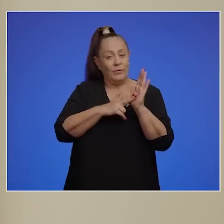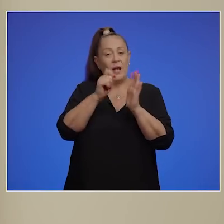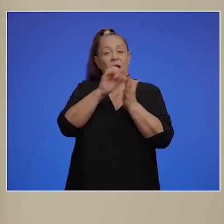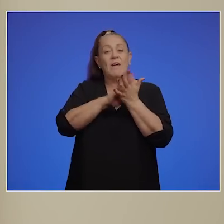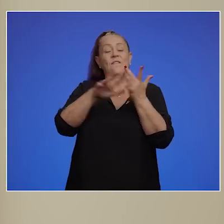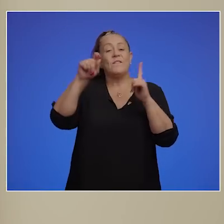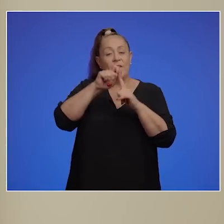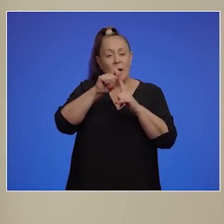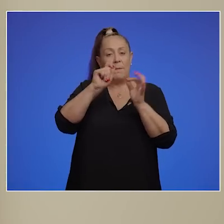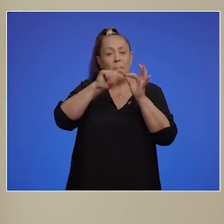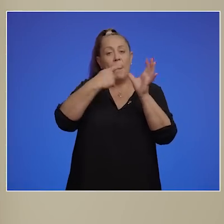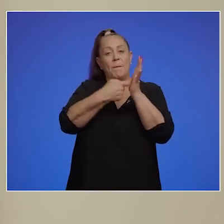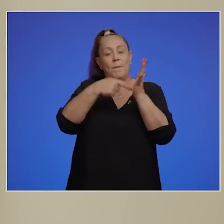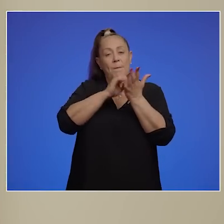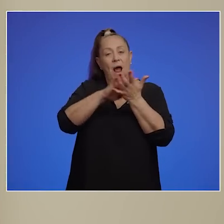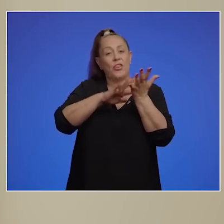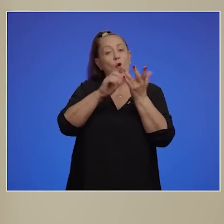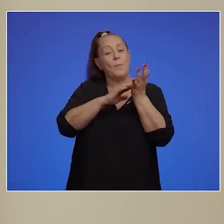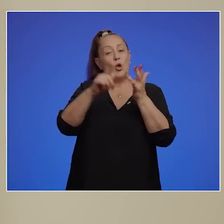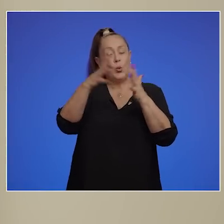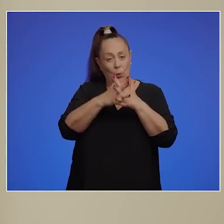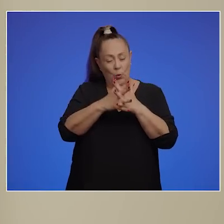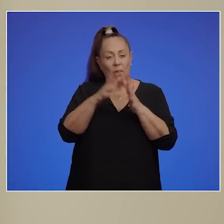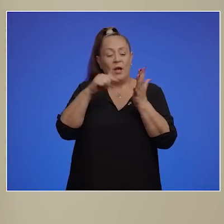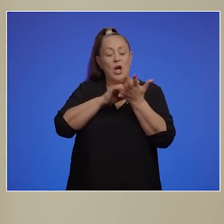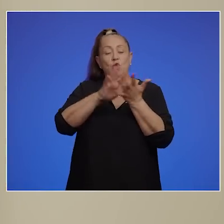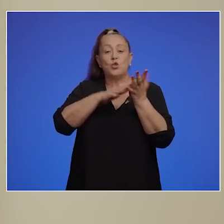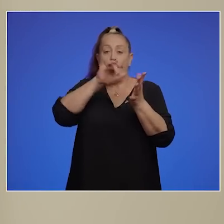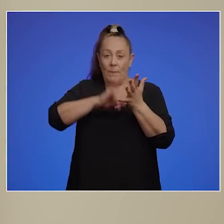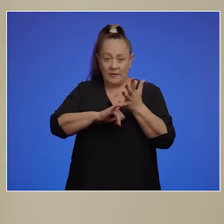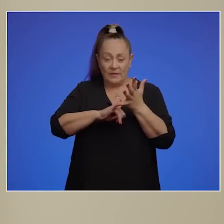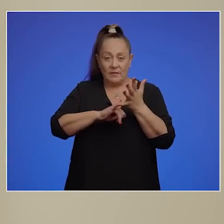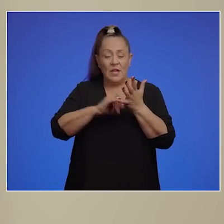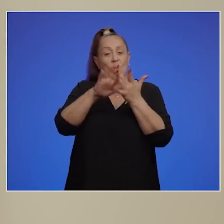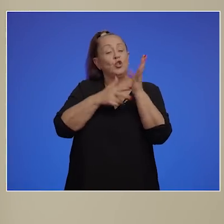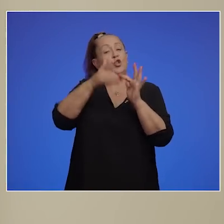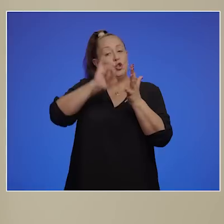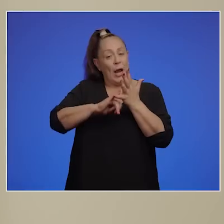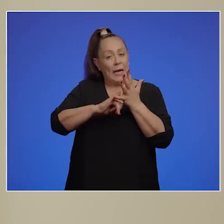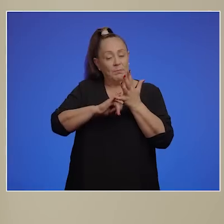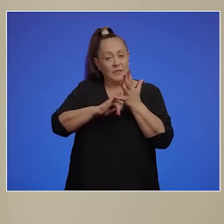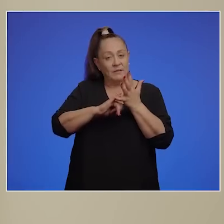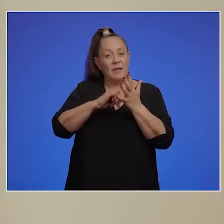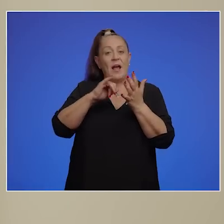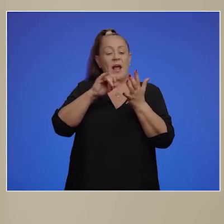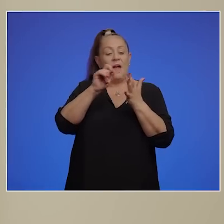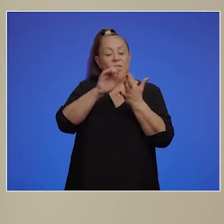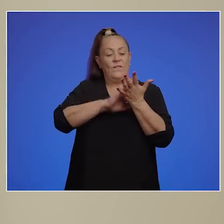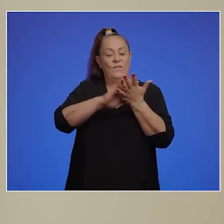and Bartholomew, Thomas and Matthew the tax collector, James the son of Alphaeus and